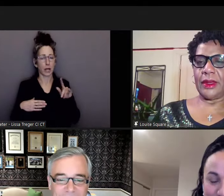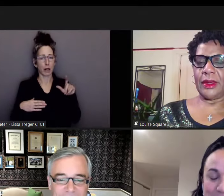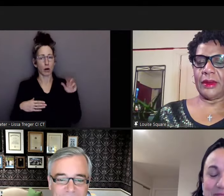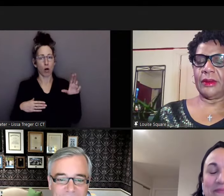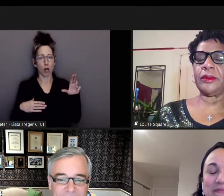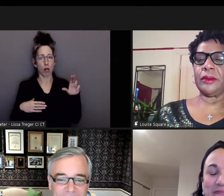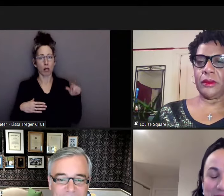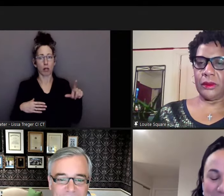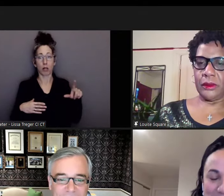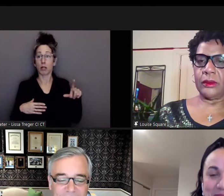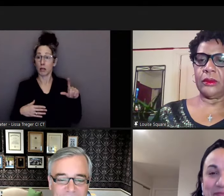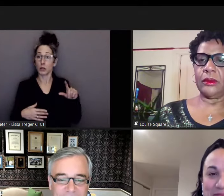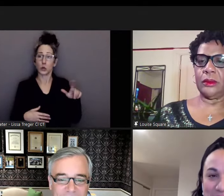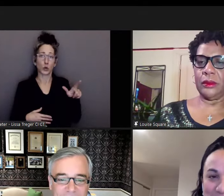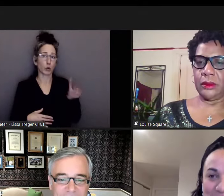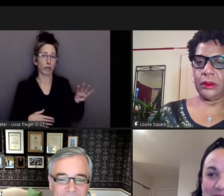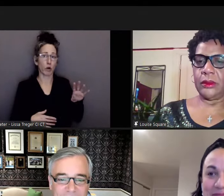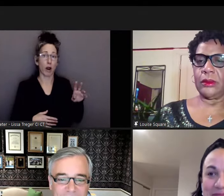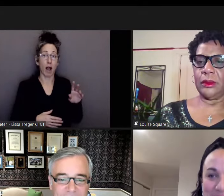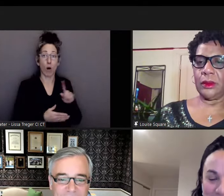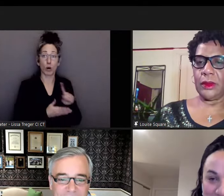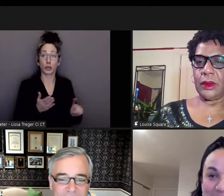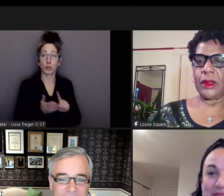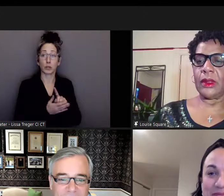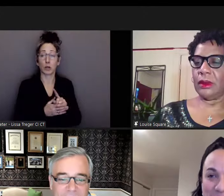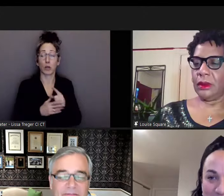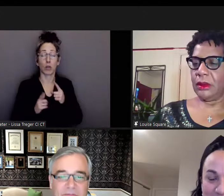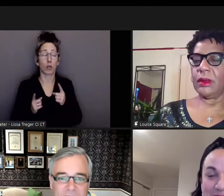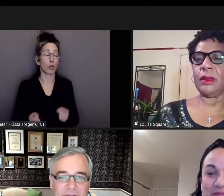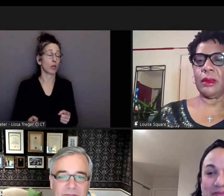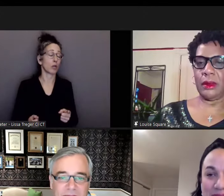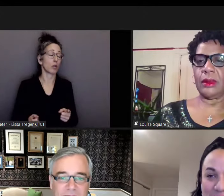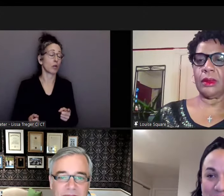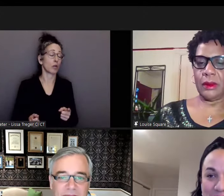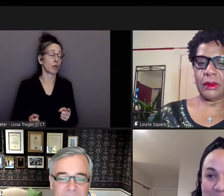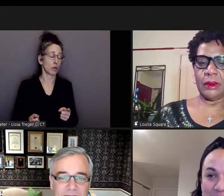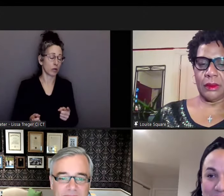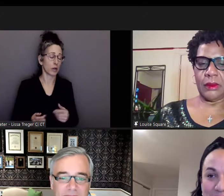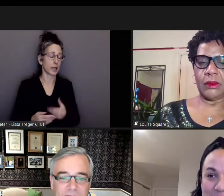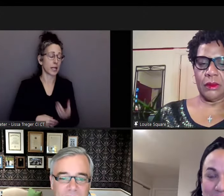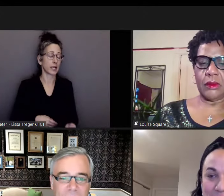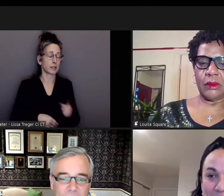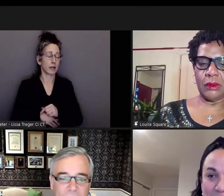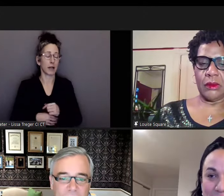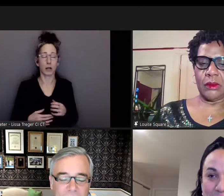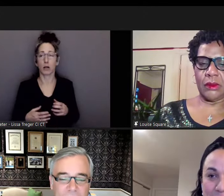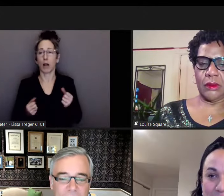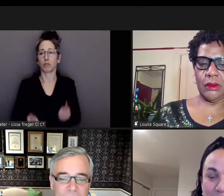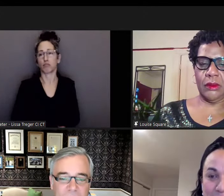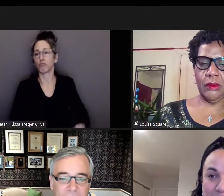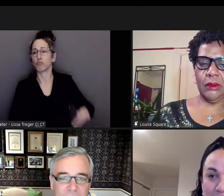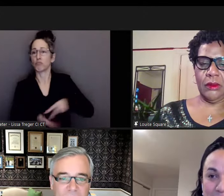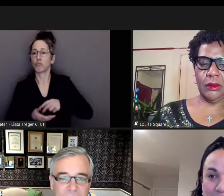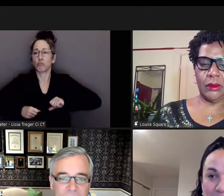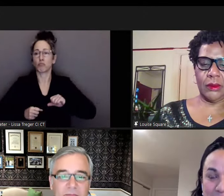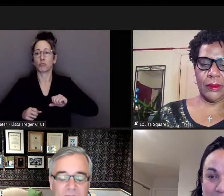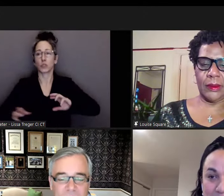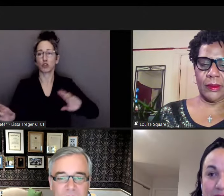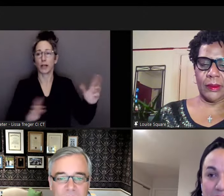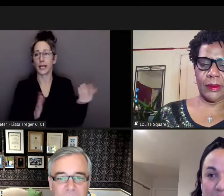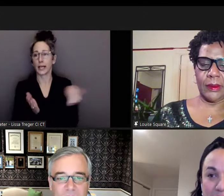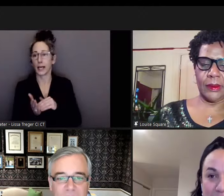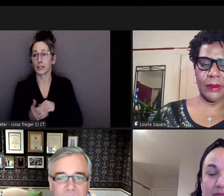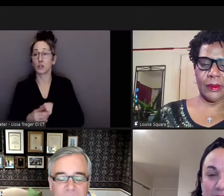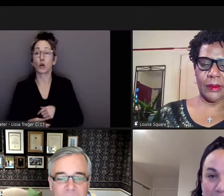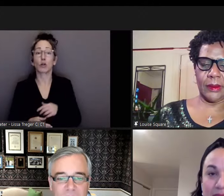24 hours. The next day, I was 100% back to normal. And so I think that the most important thing is check with your doctor just to make sure there are